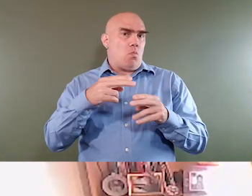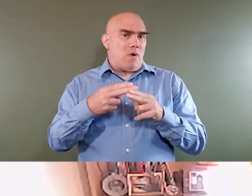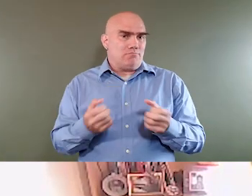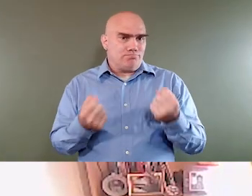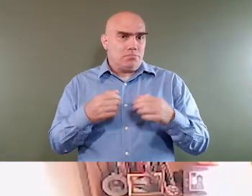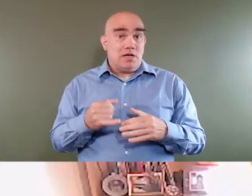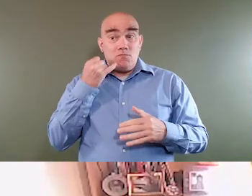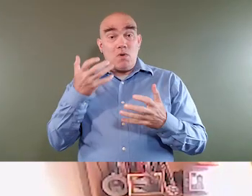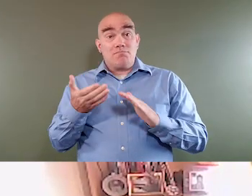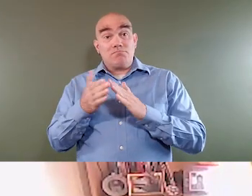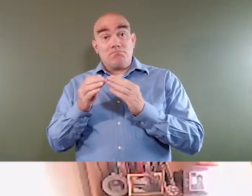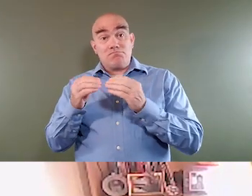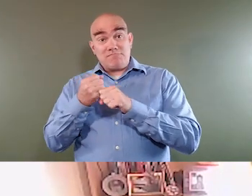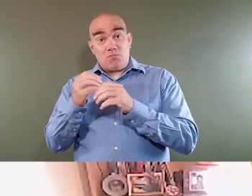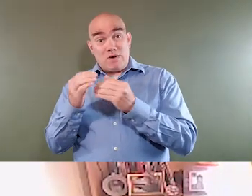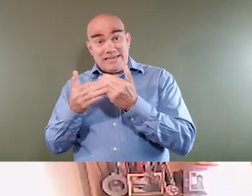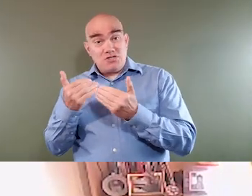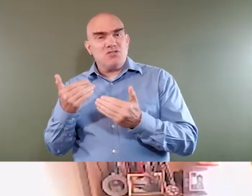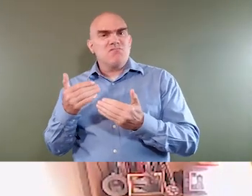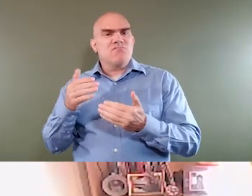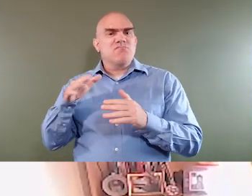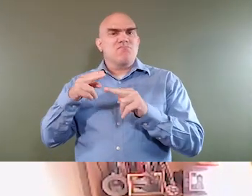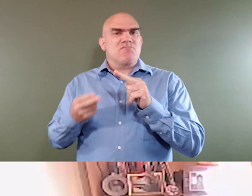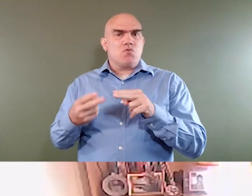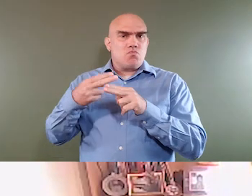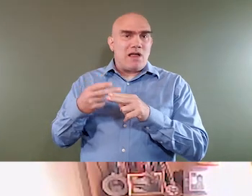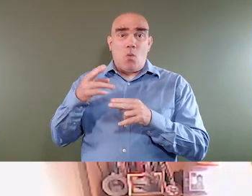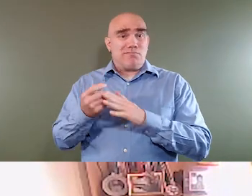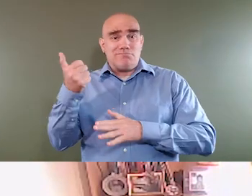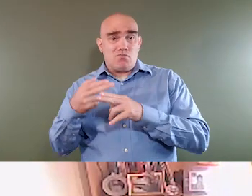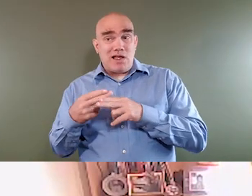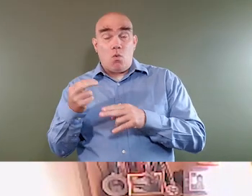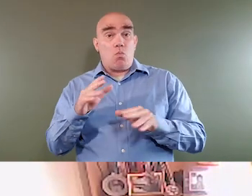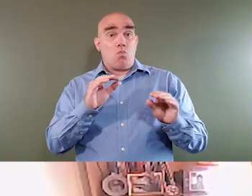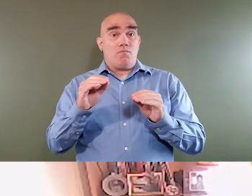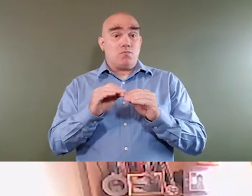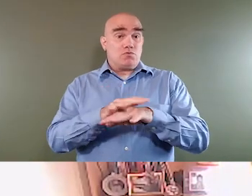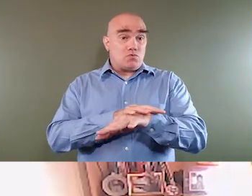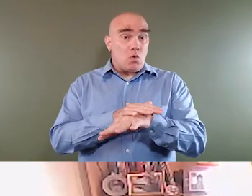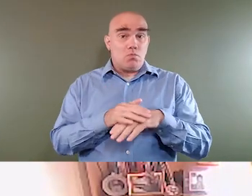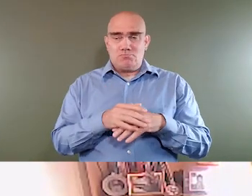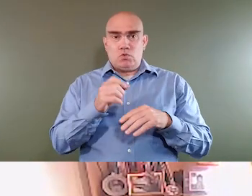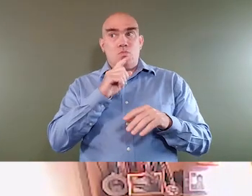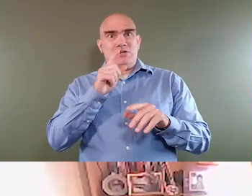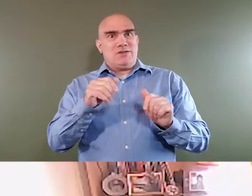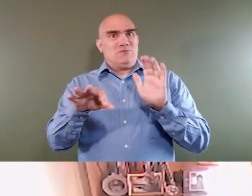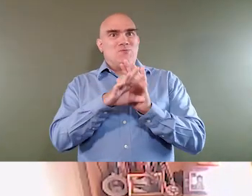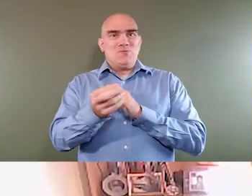the weights, you can decrease the weights, or you can move slower. Okay, so you get to choose your own adventure